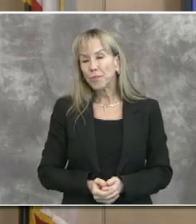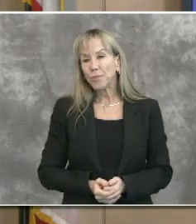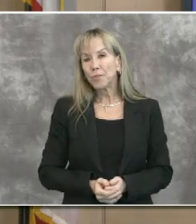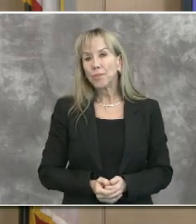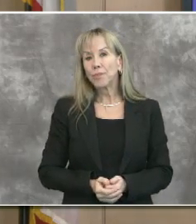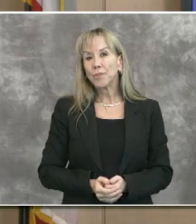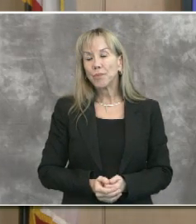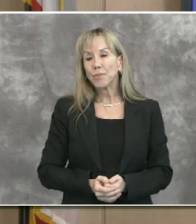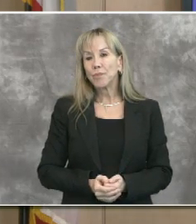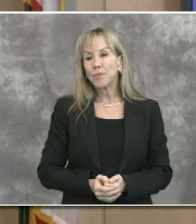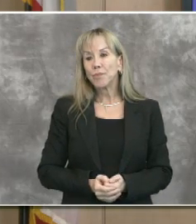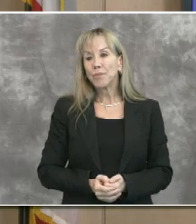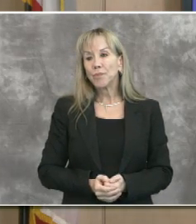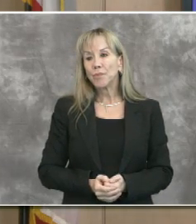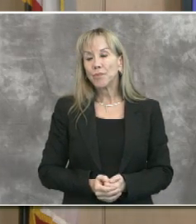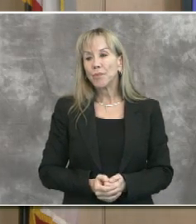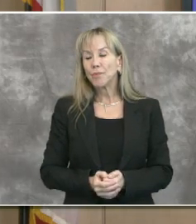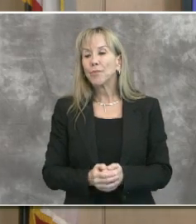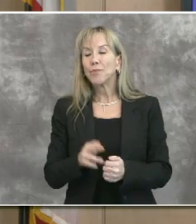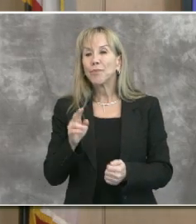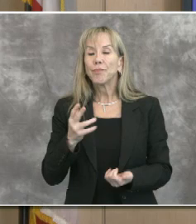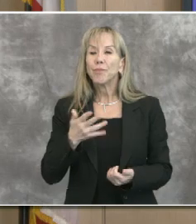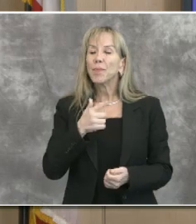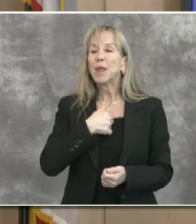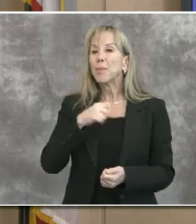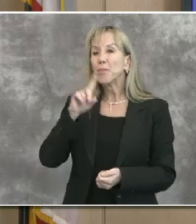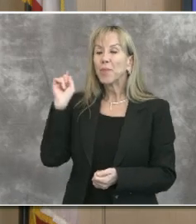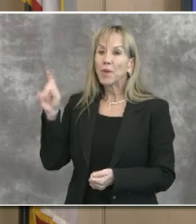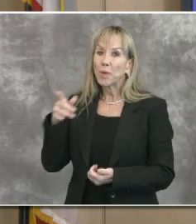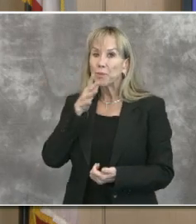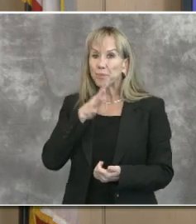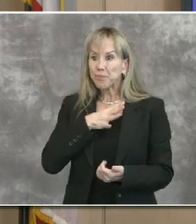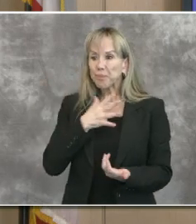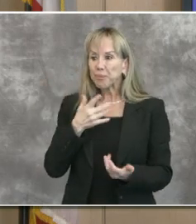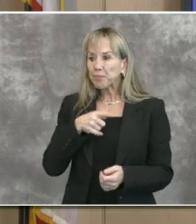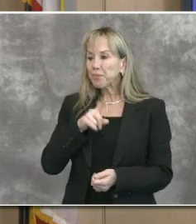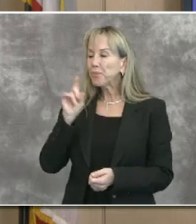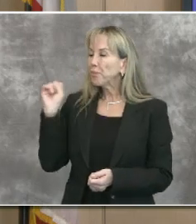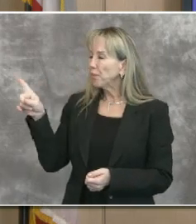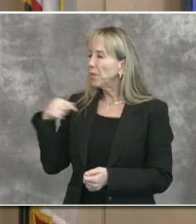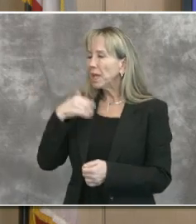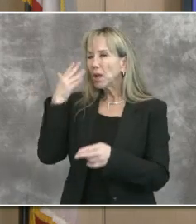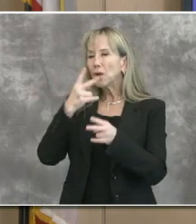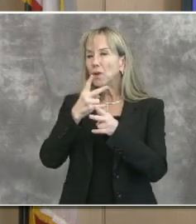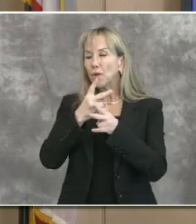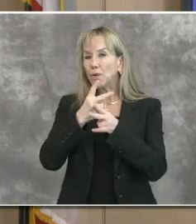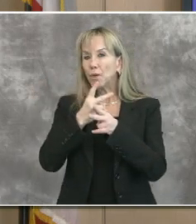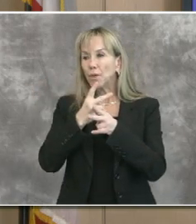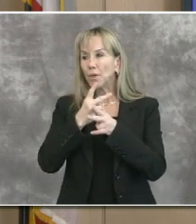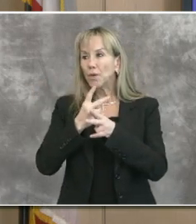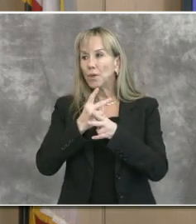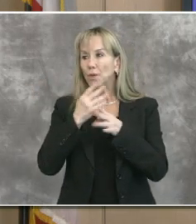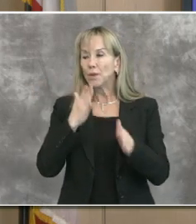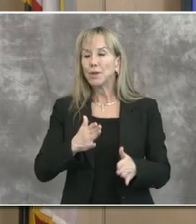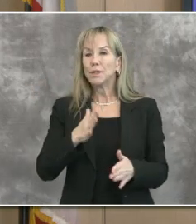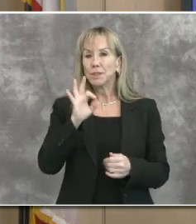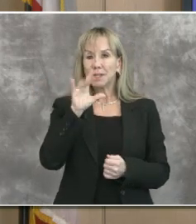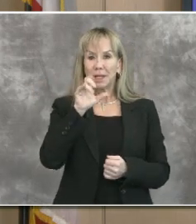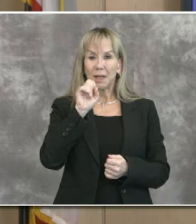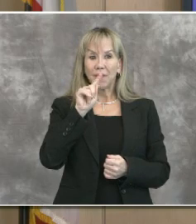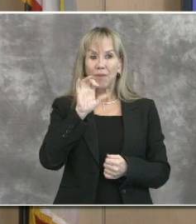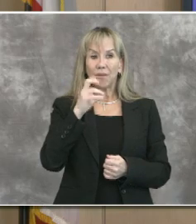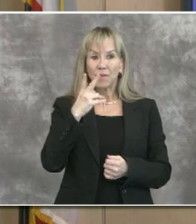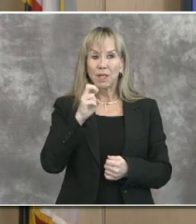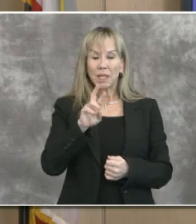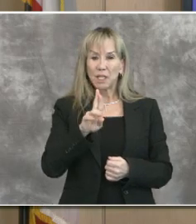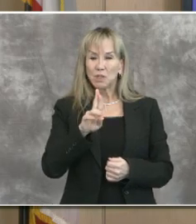Hi, this is Alexis Rivas with NBC 7. My question is, and I know Supervisor Fletcher mentioned you don't make decisions based on one day's